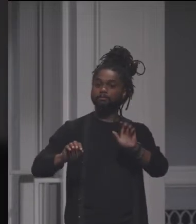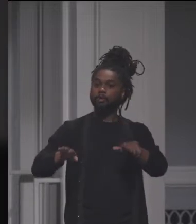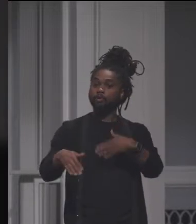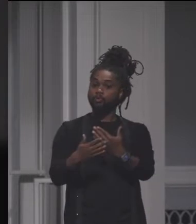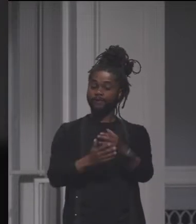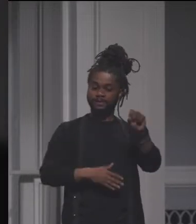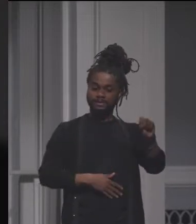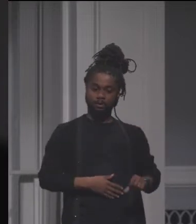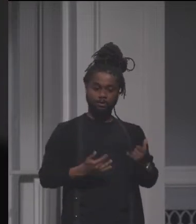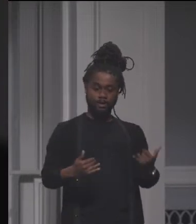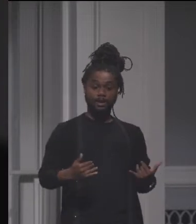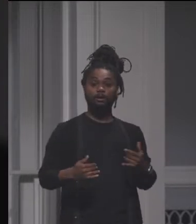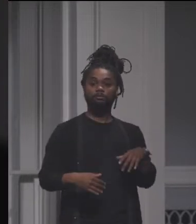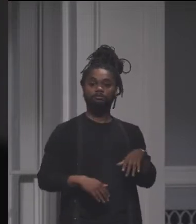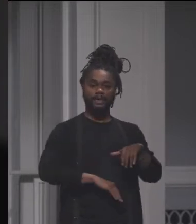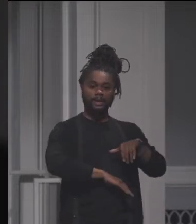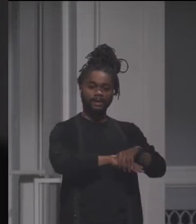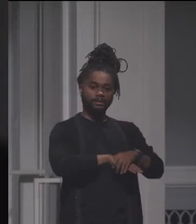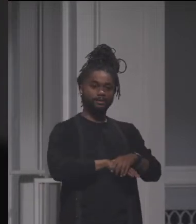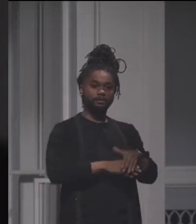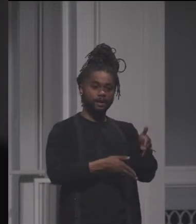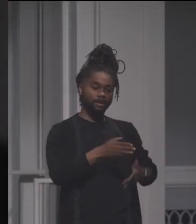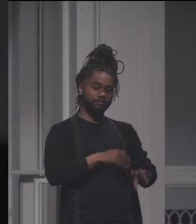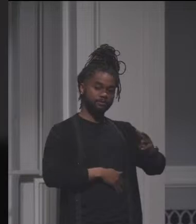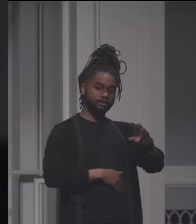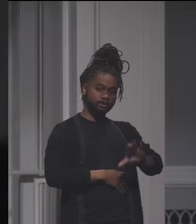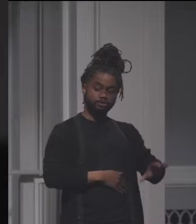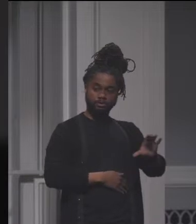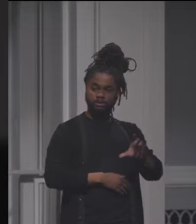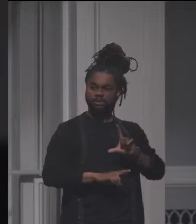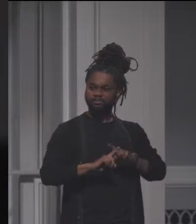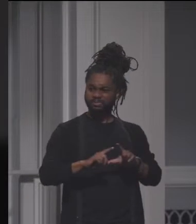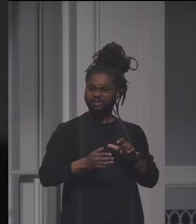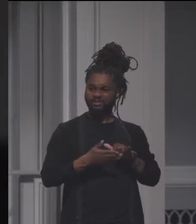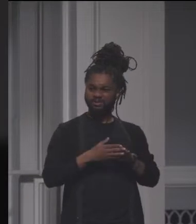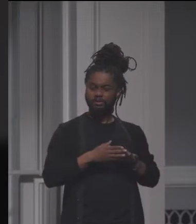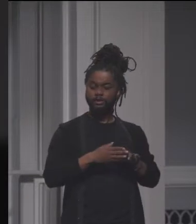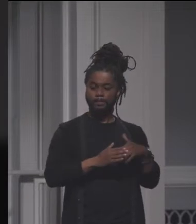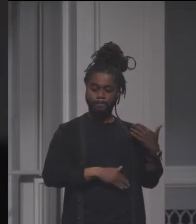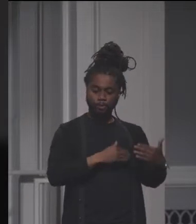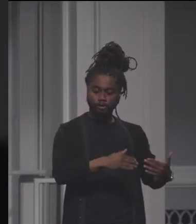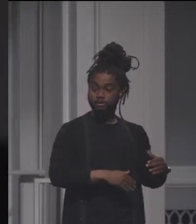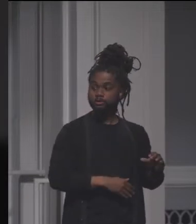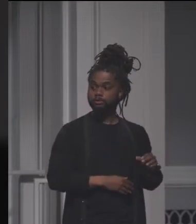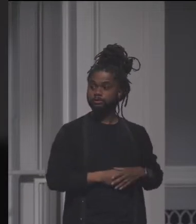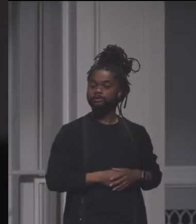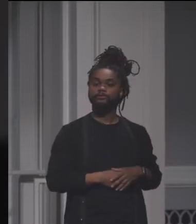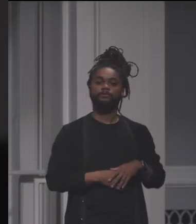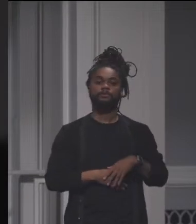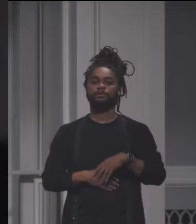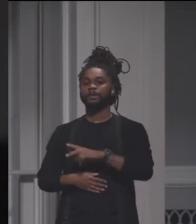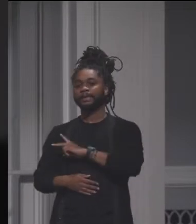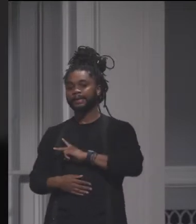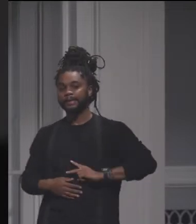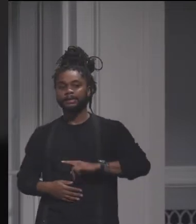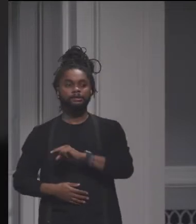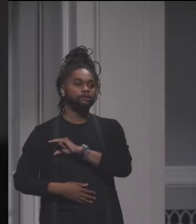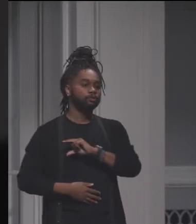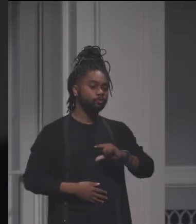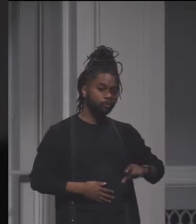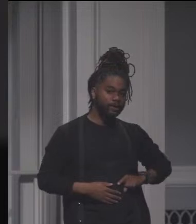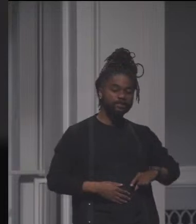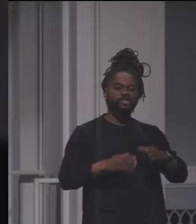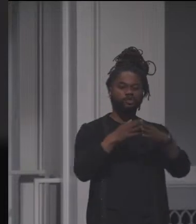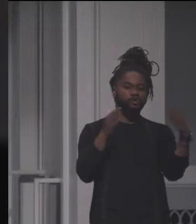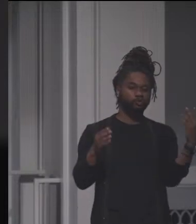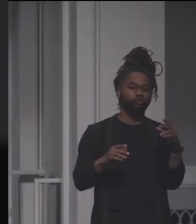what is now England at the end of the 6th century, but the process of conversion of kings, queens, and the general population